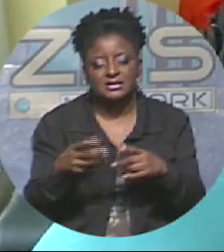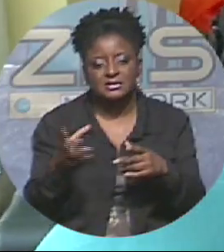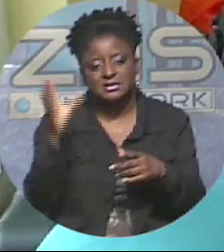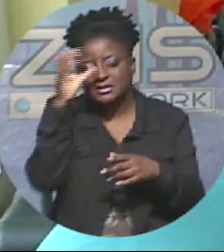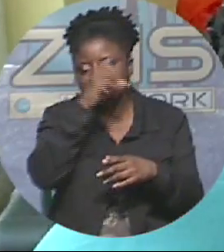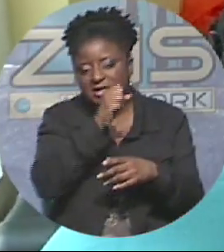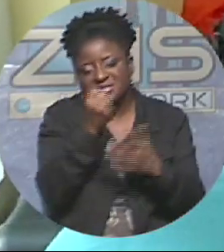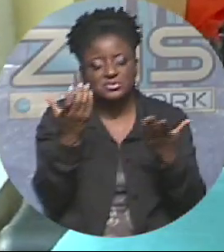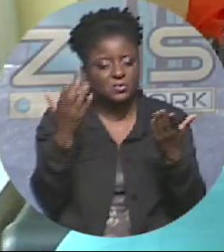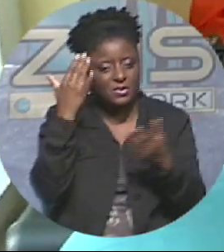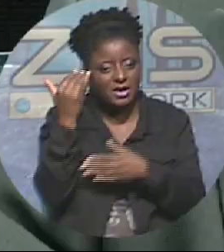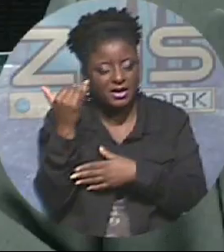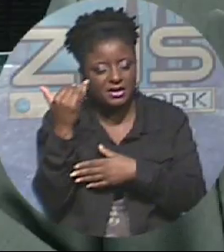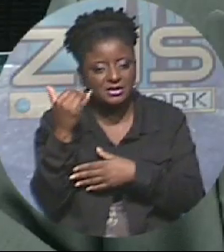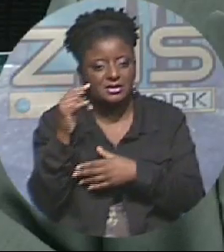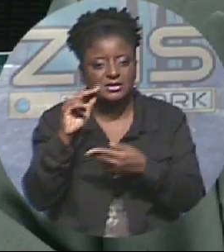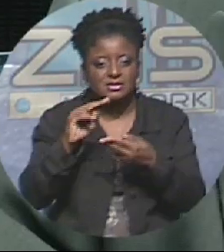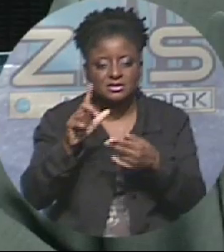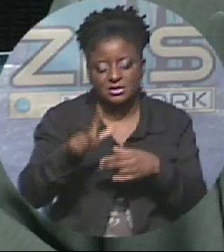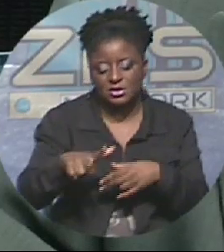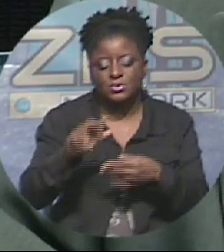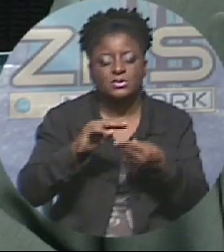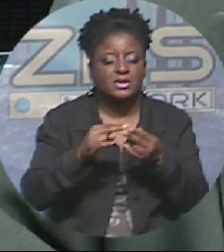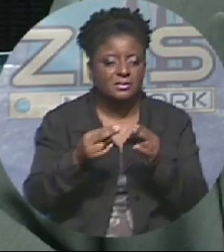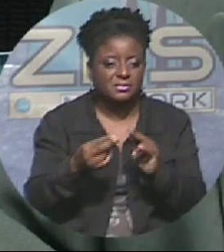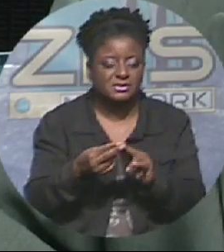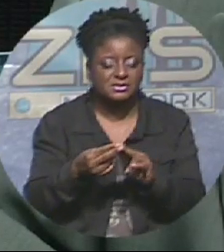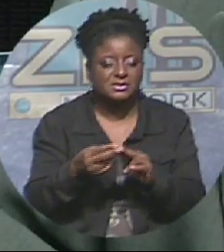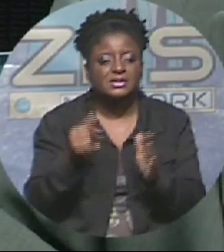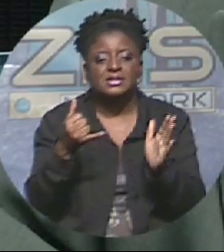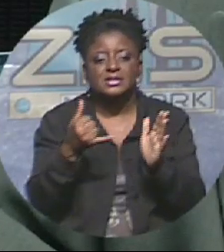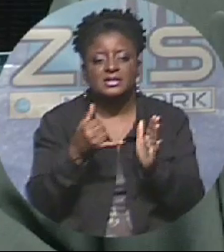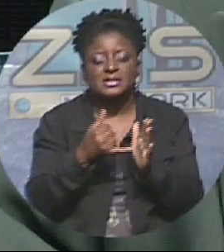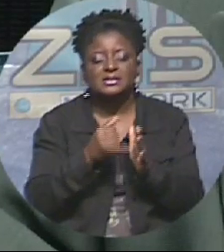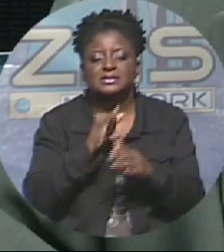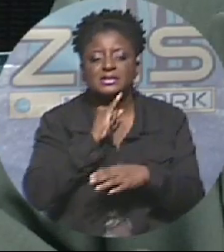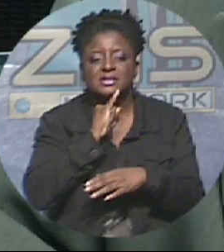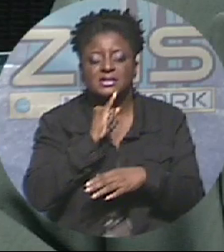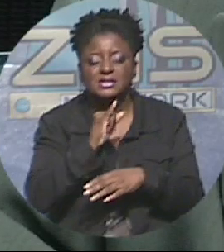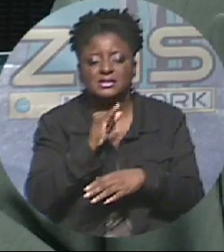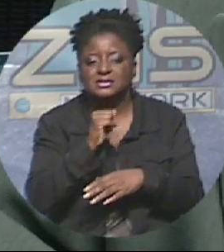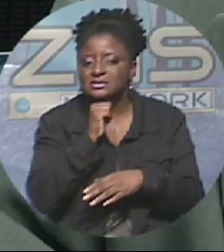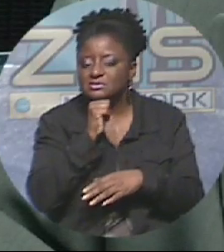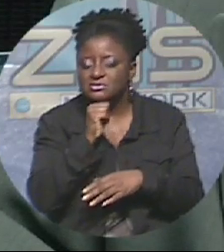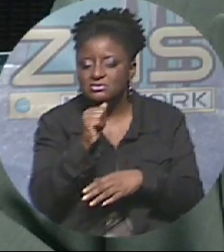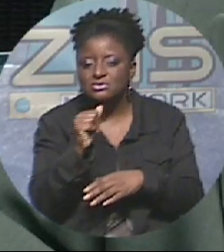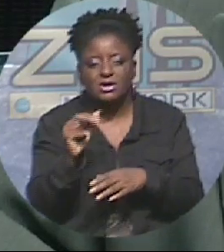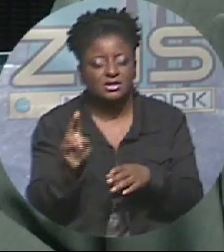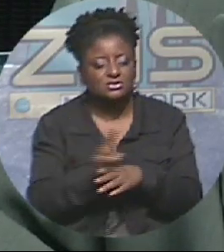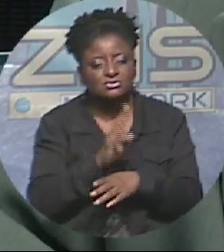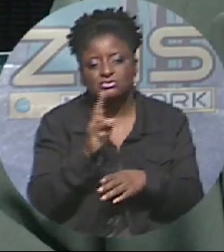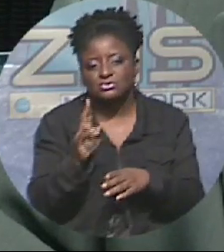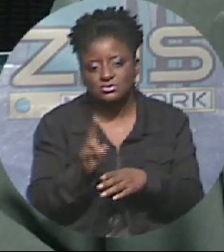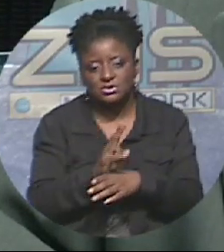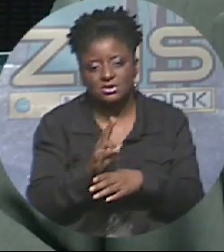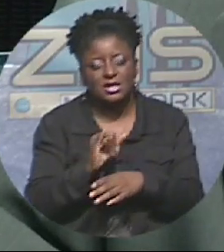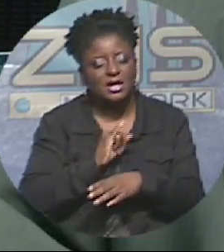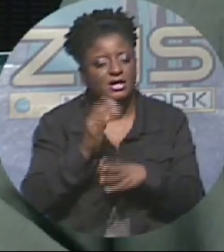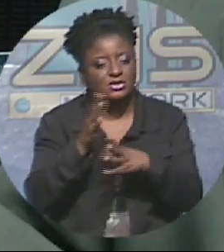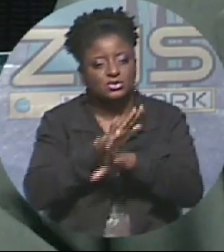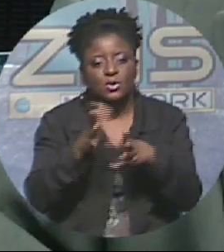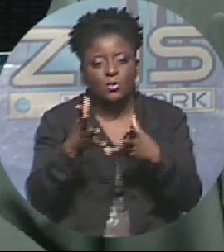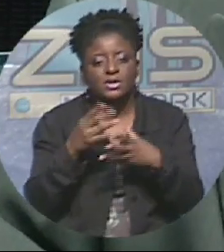contributing factors are likely. It is unusual. I don't want to speculate why. You know, we just came out of a